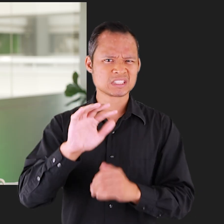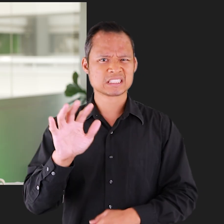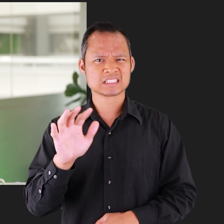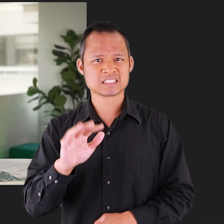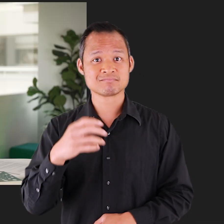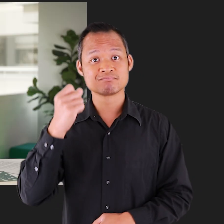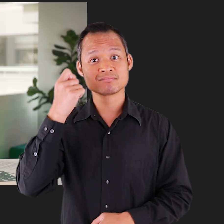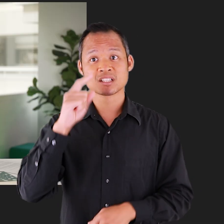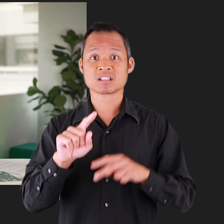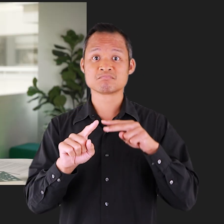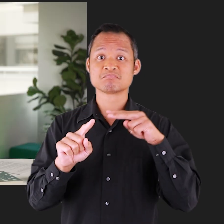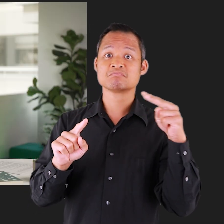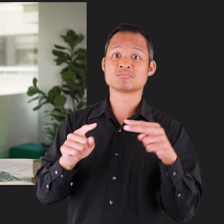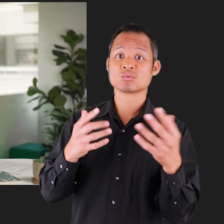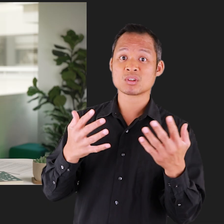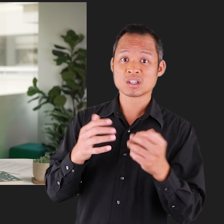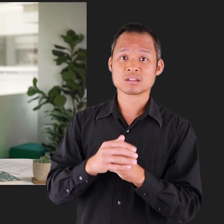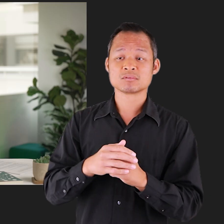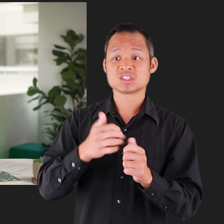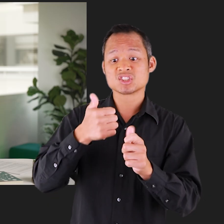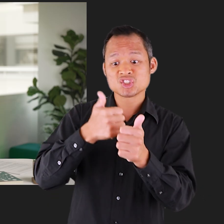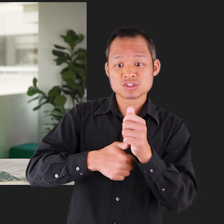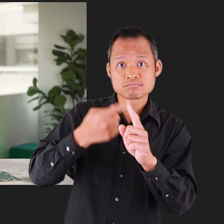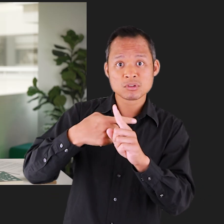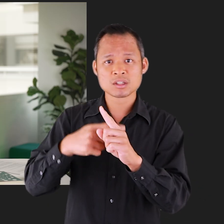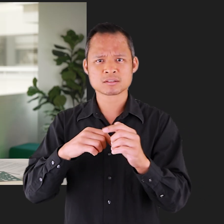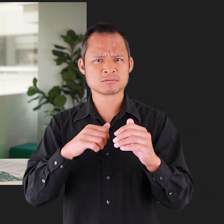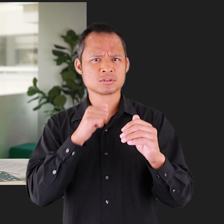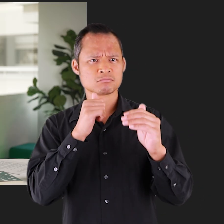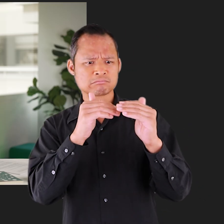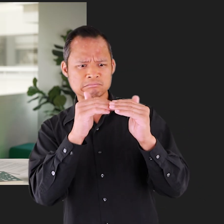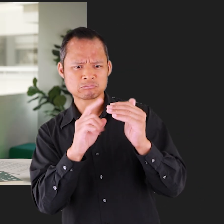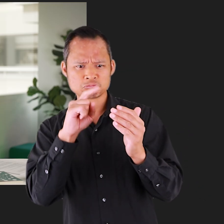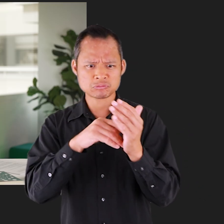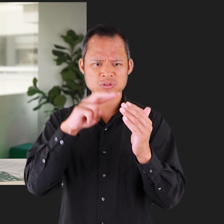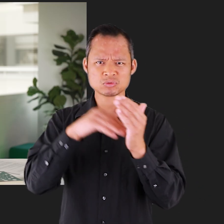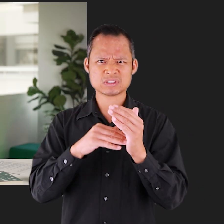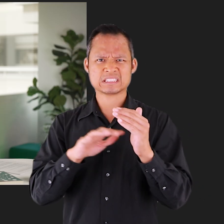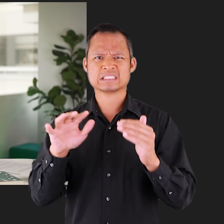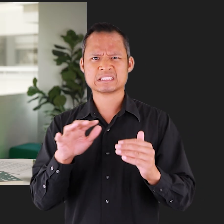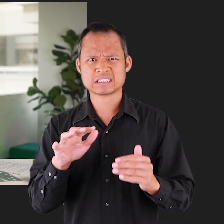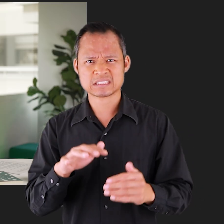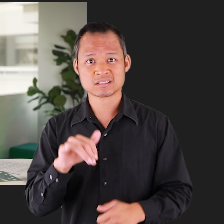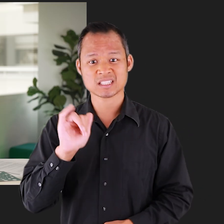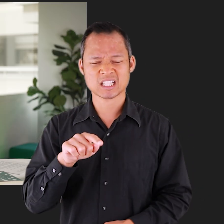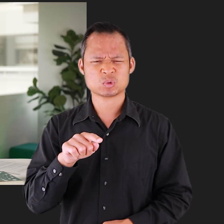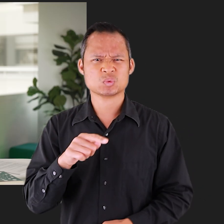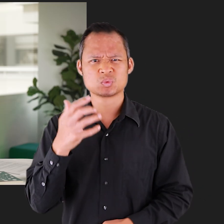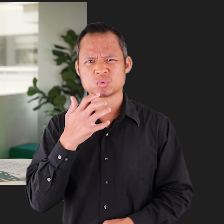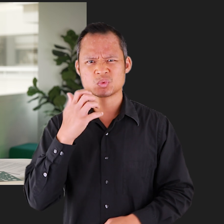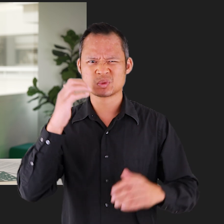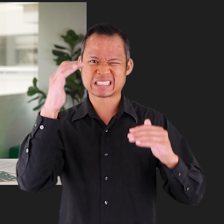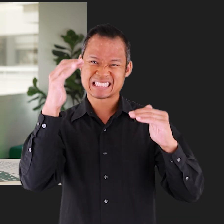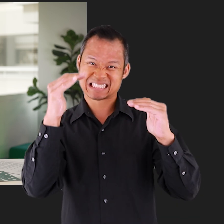much money. At the other end of the spectrum, you want to ensure that for each month, you do not go below $1,000 or